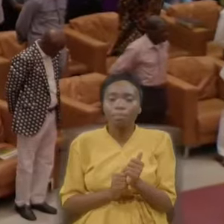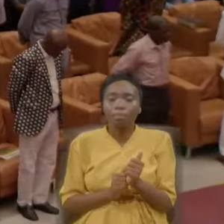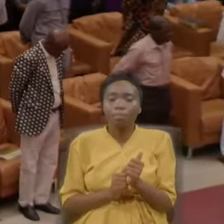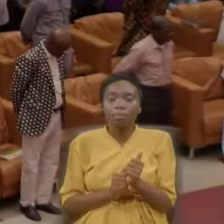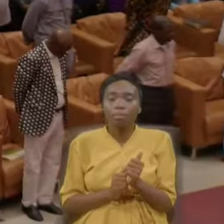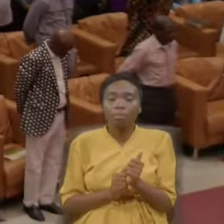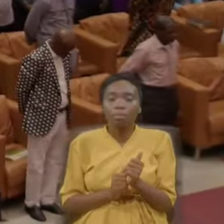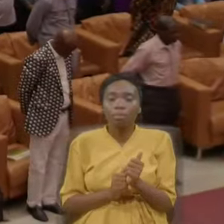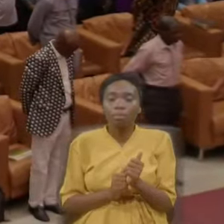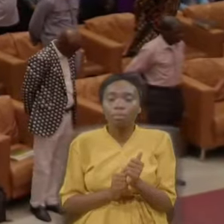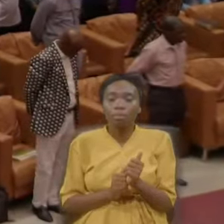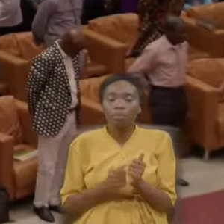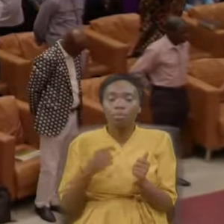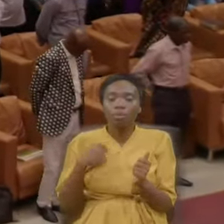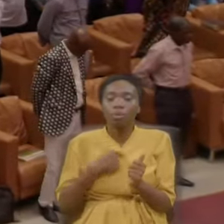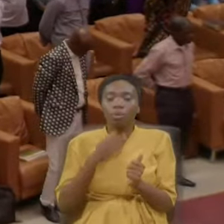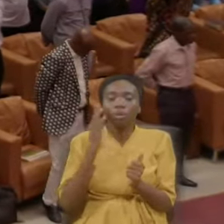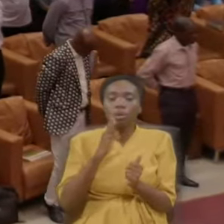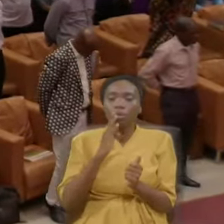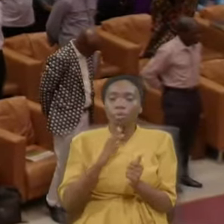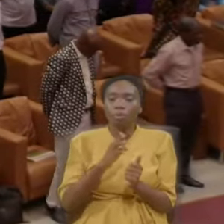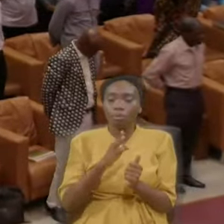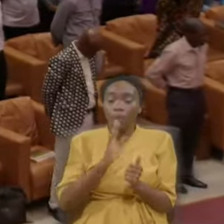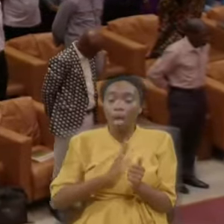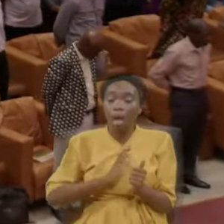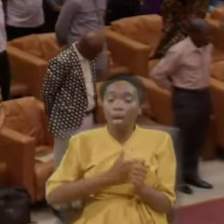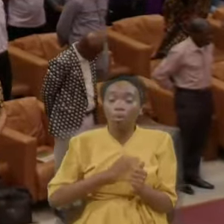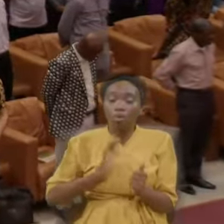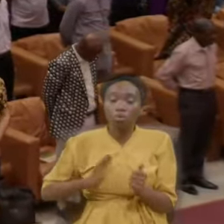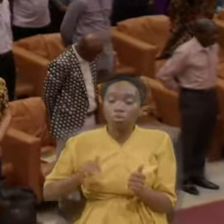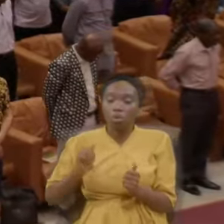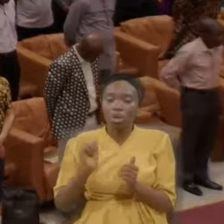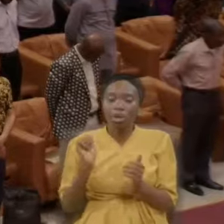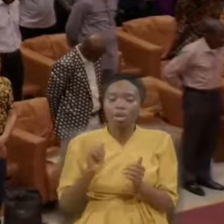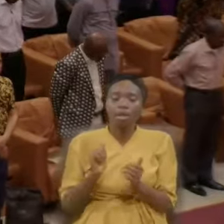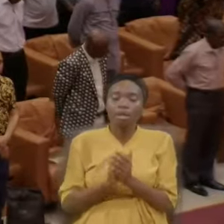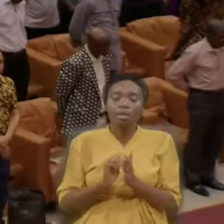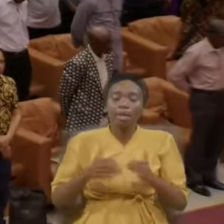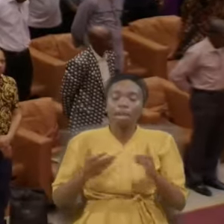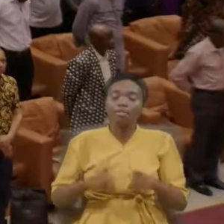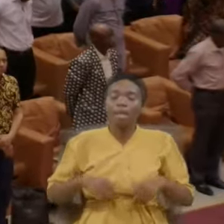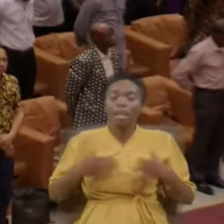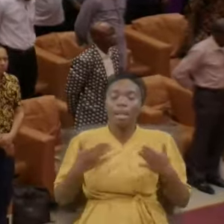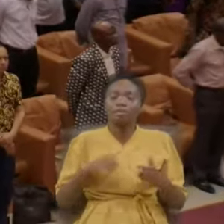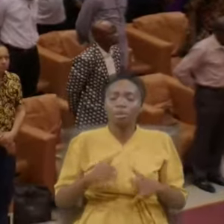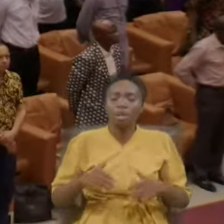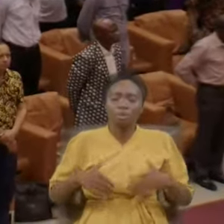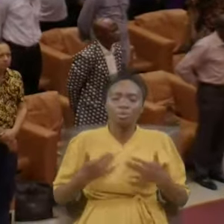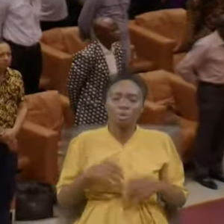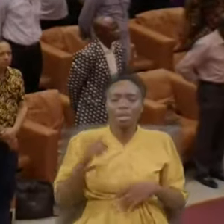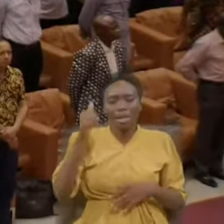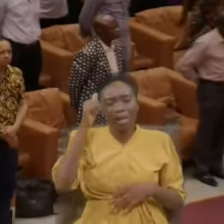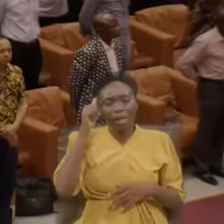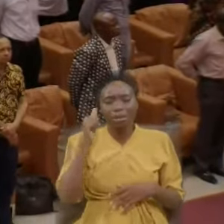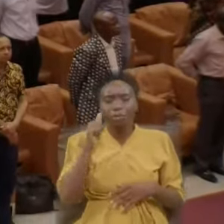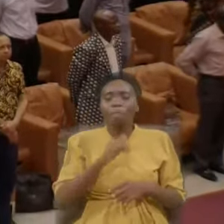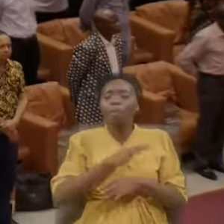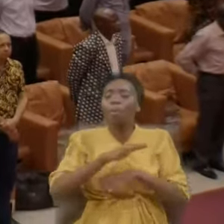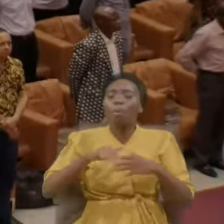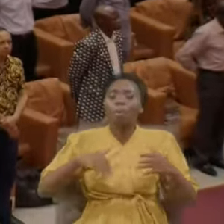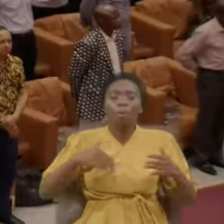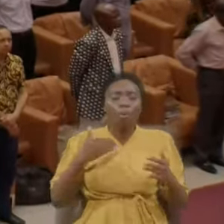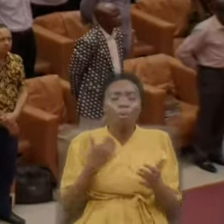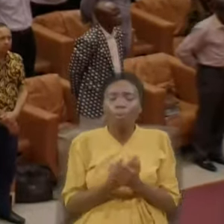in the children's church who gave their life, the youths, the adults, even the campus, all of